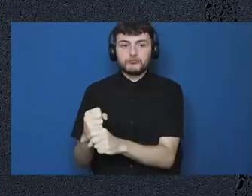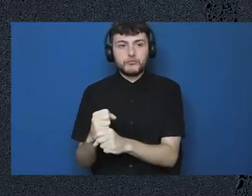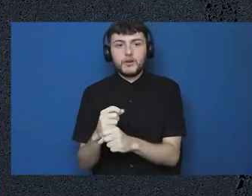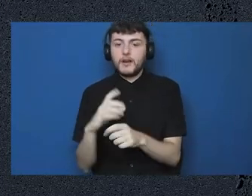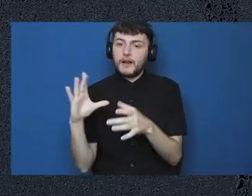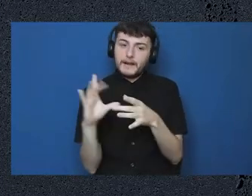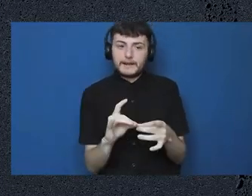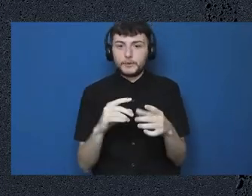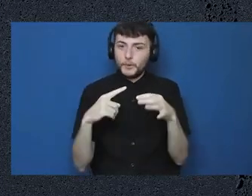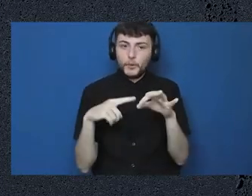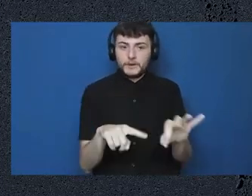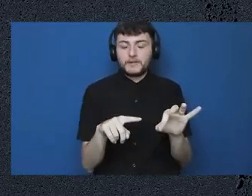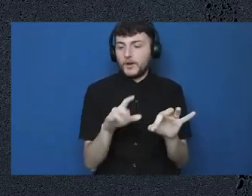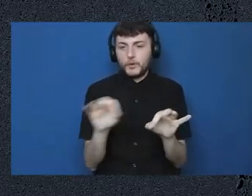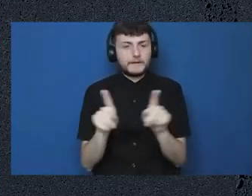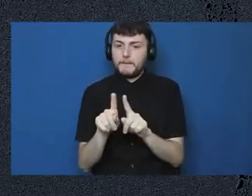And there'll be no need